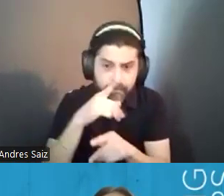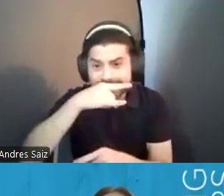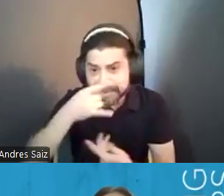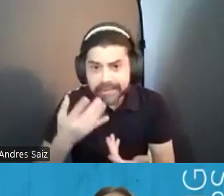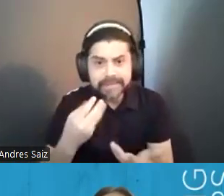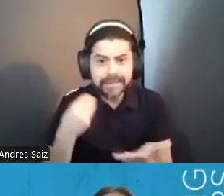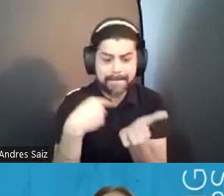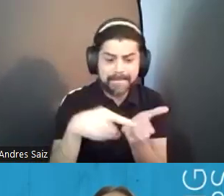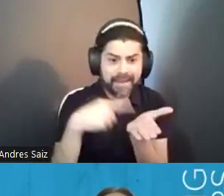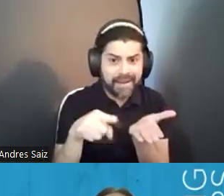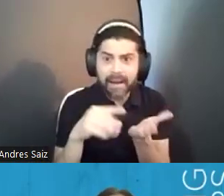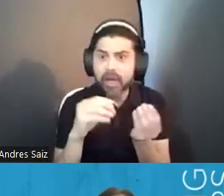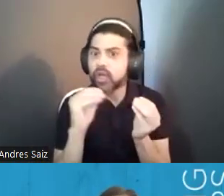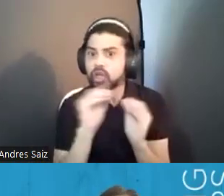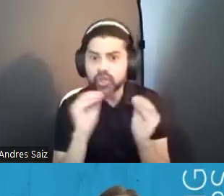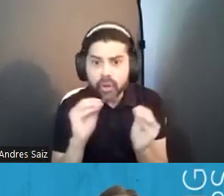any alternatives